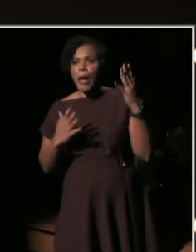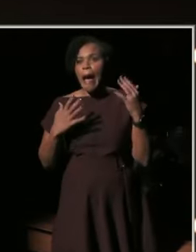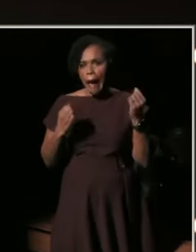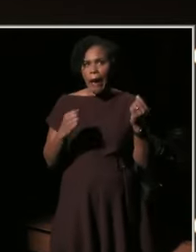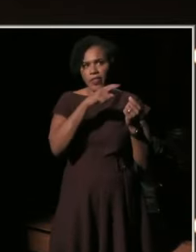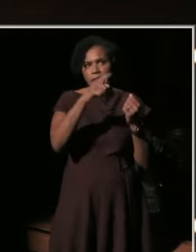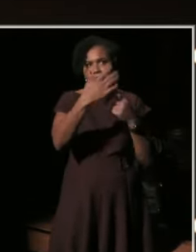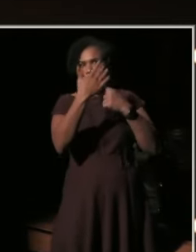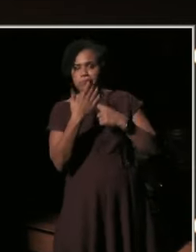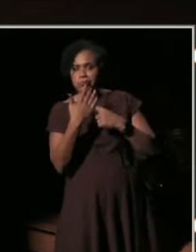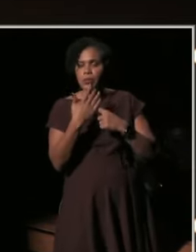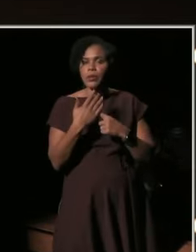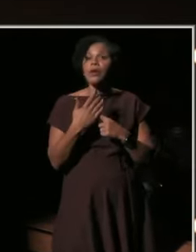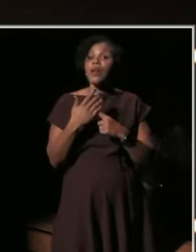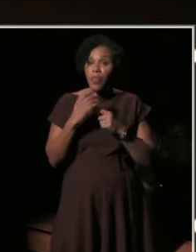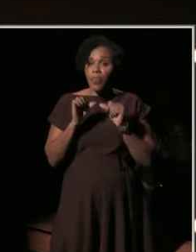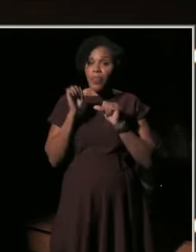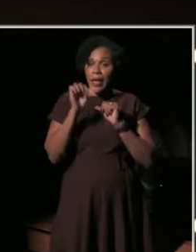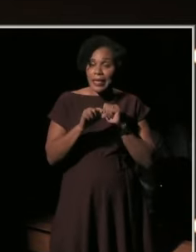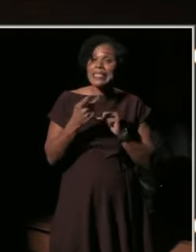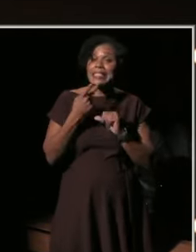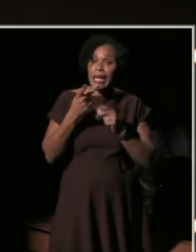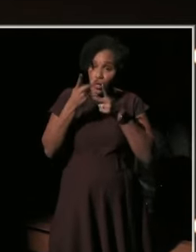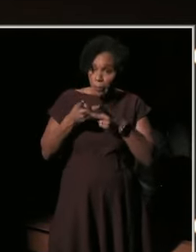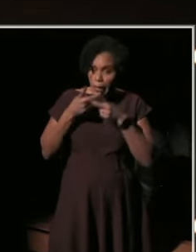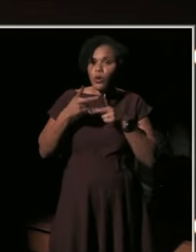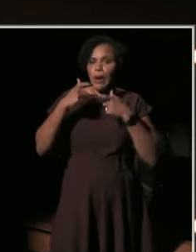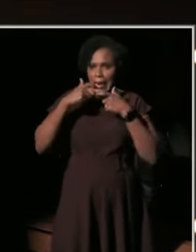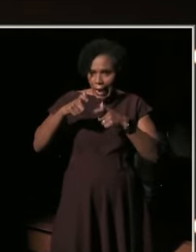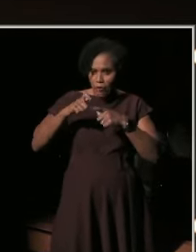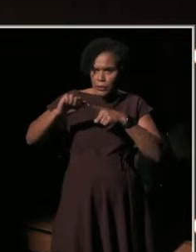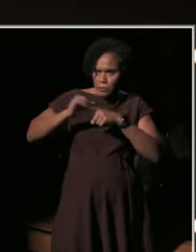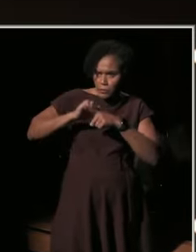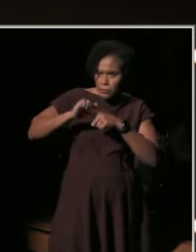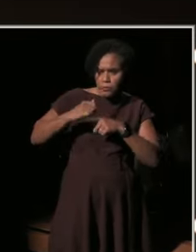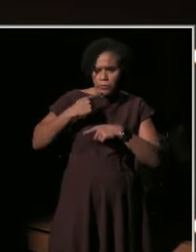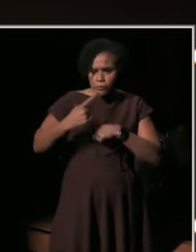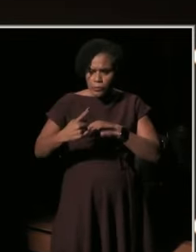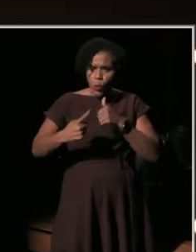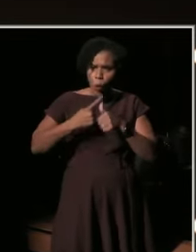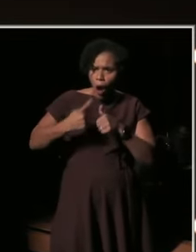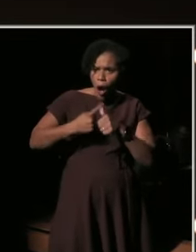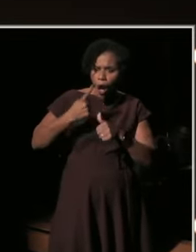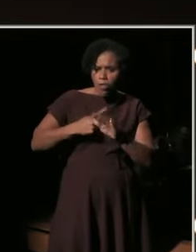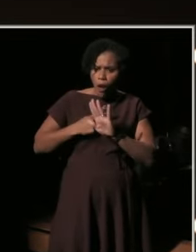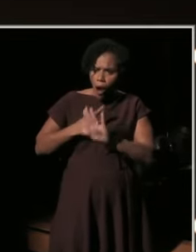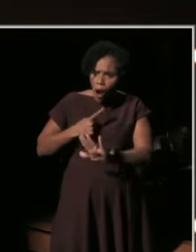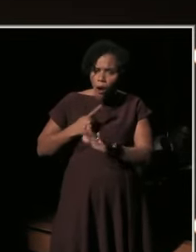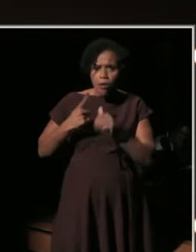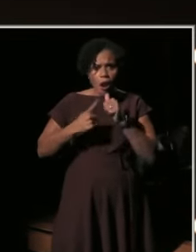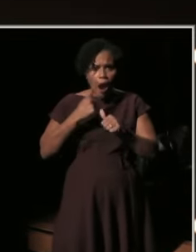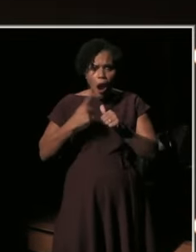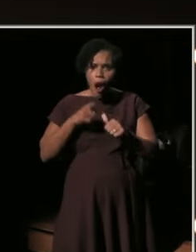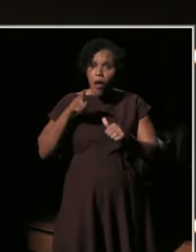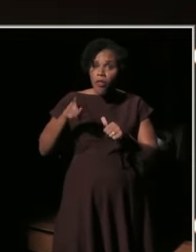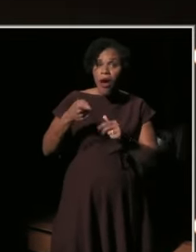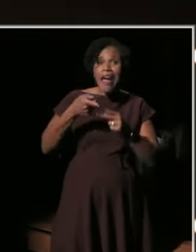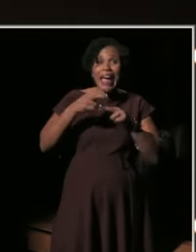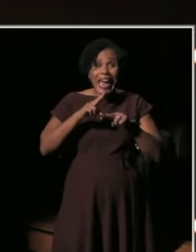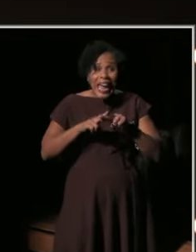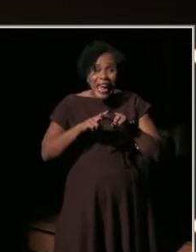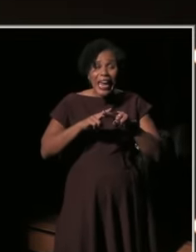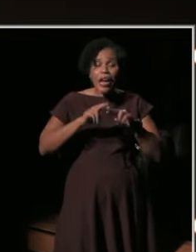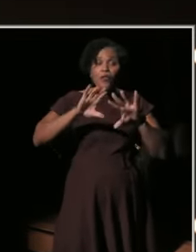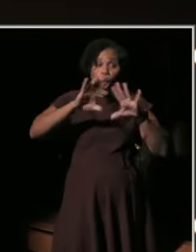Johnson, his second mentor, continued the conditioning by telling Arthur, even if the ball lands outside